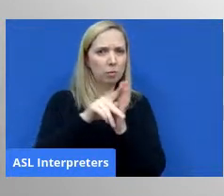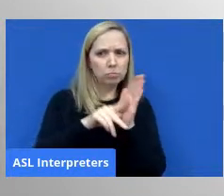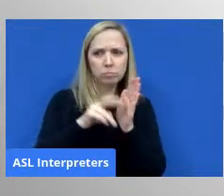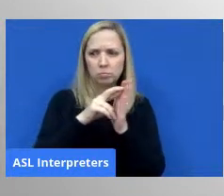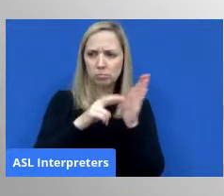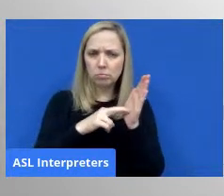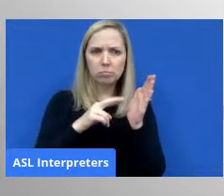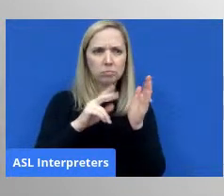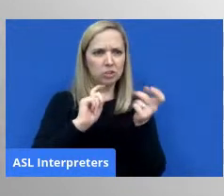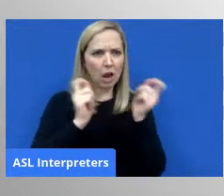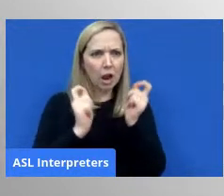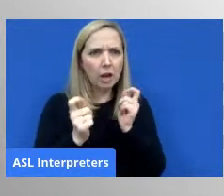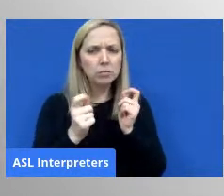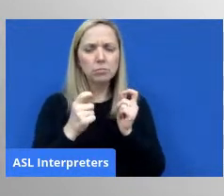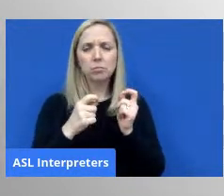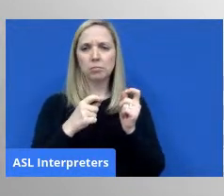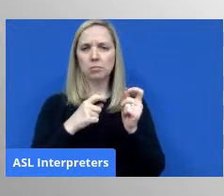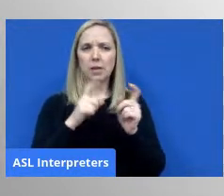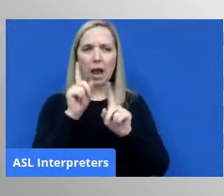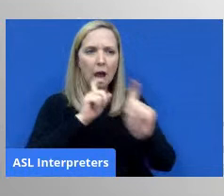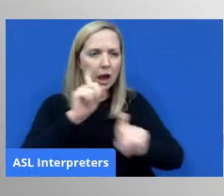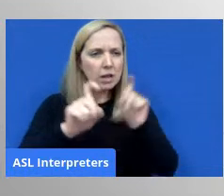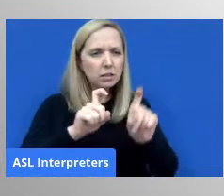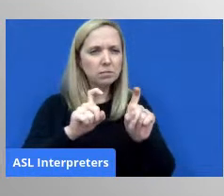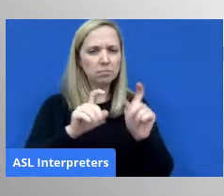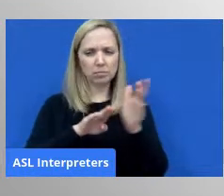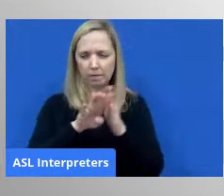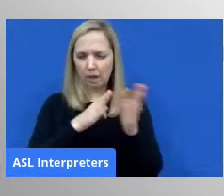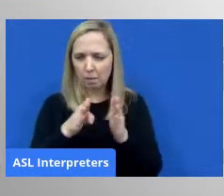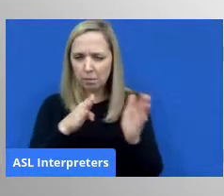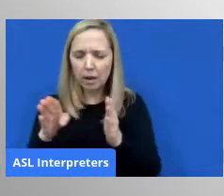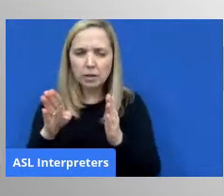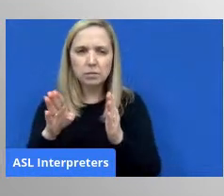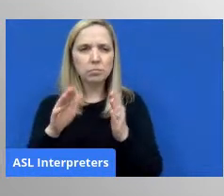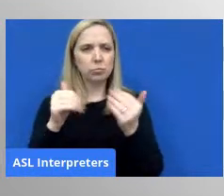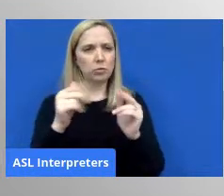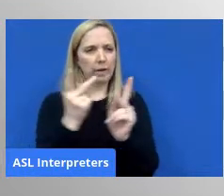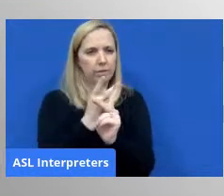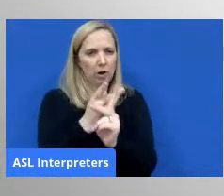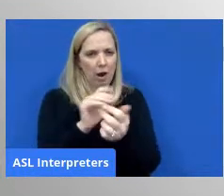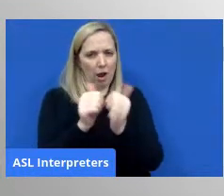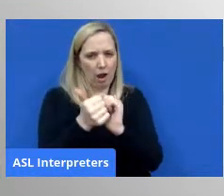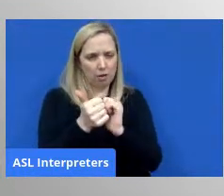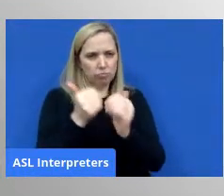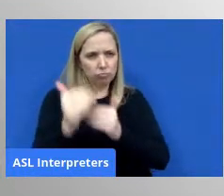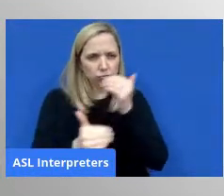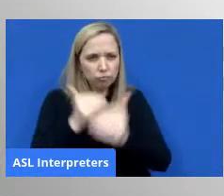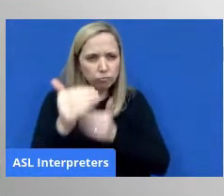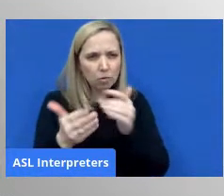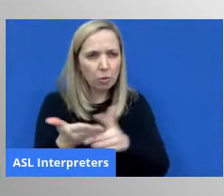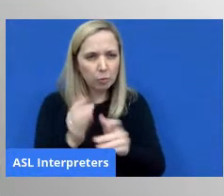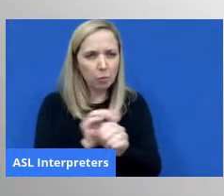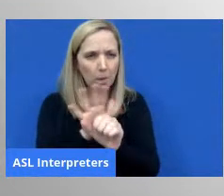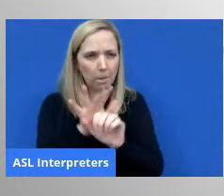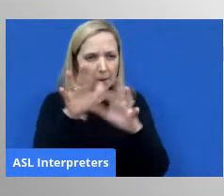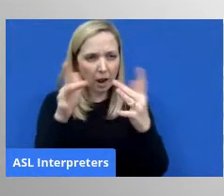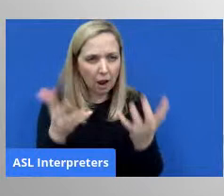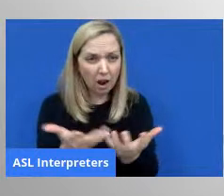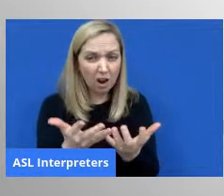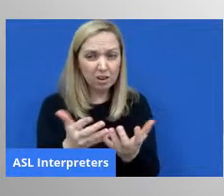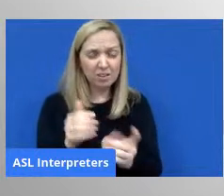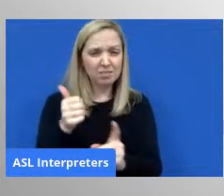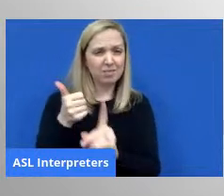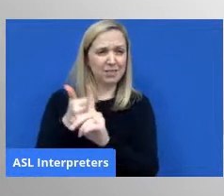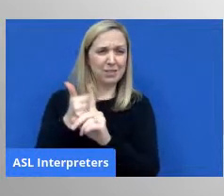asking questions, and developing plans to help us navigate the pandemic. Her expertise and guidance have been an invaluable resource for